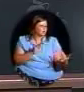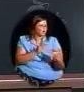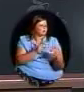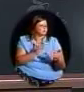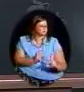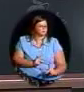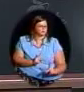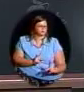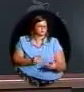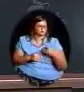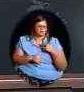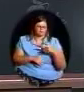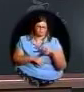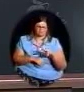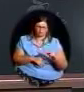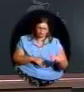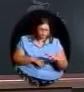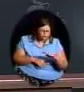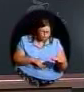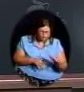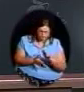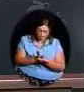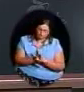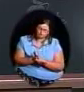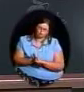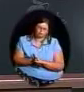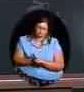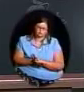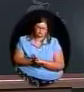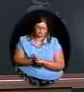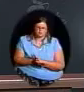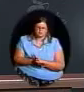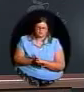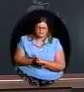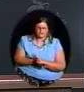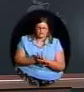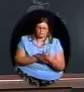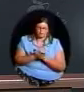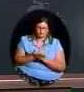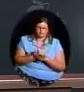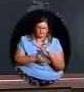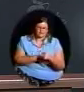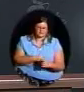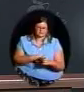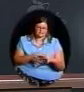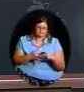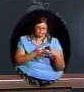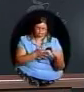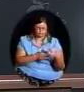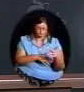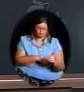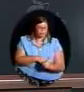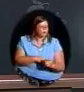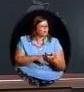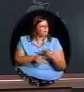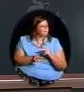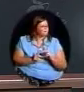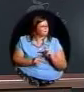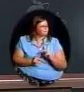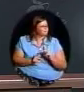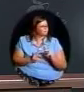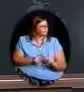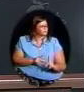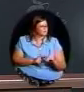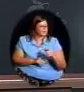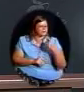43, 44 schools. Part of dissemination in and of itself is has to be systematic, and I think they have some